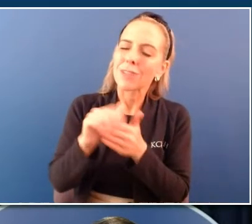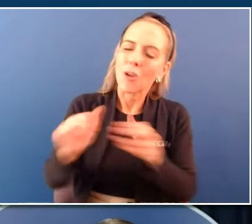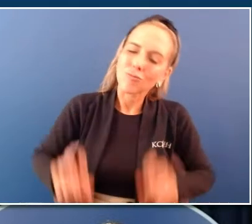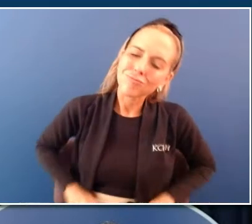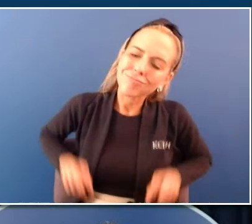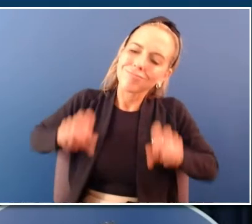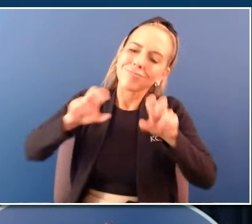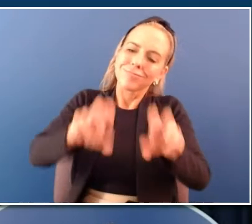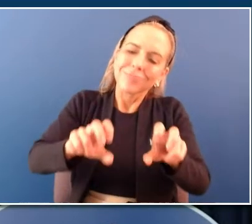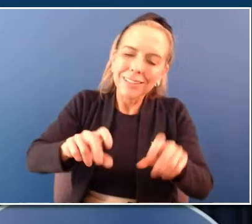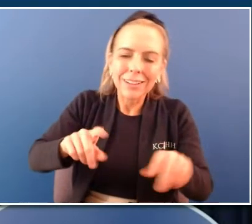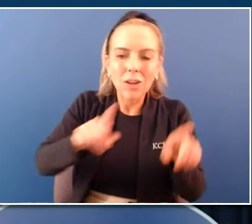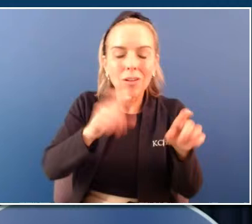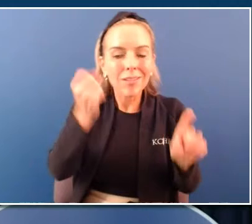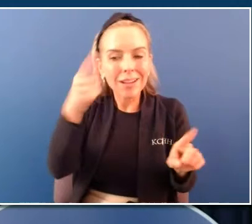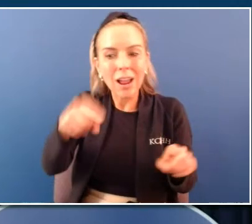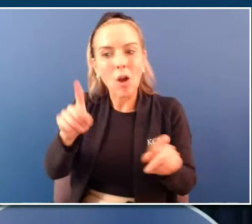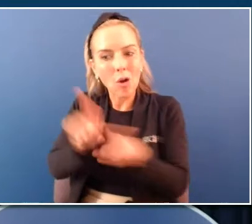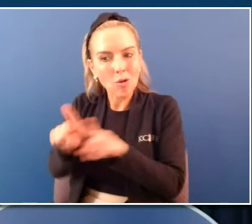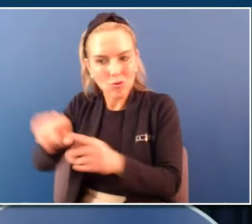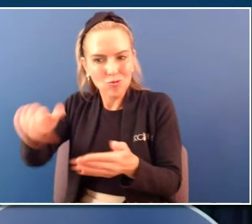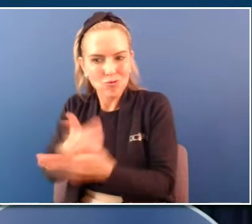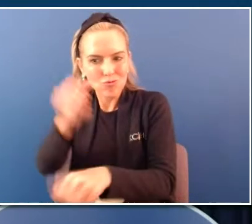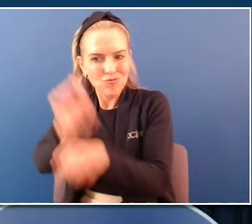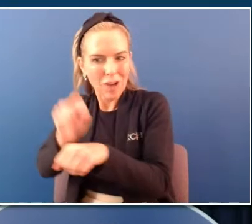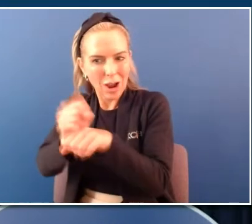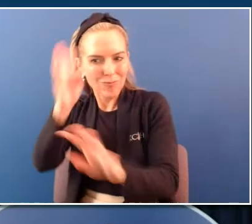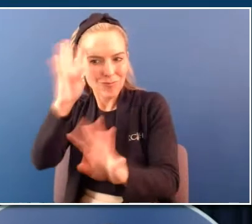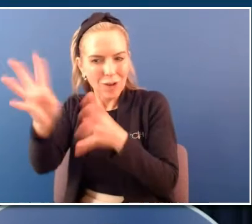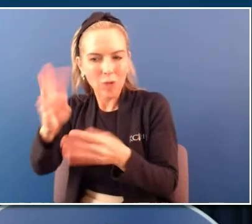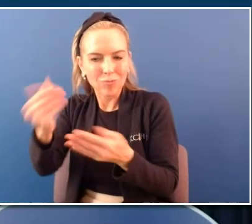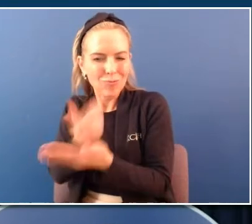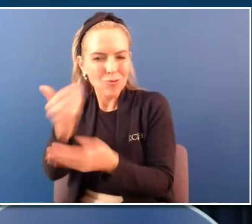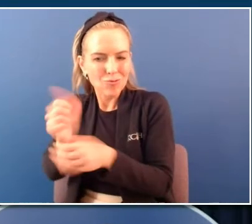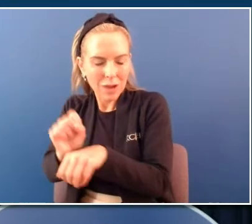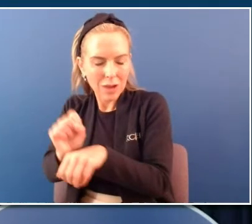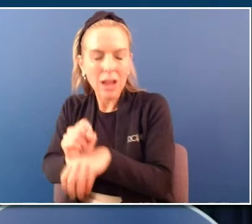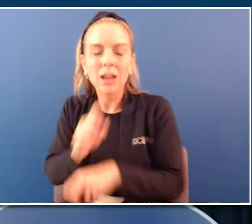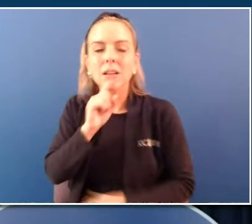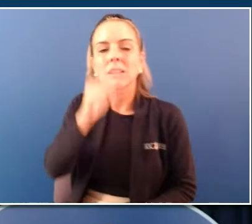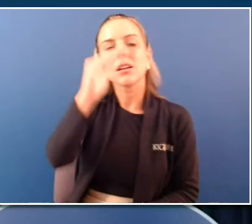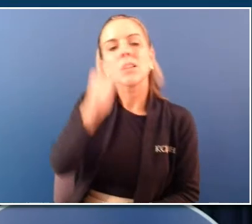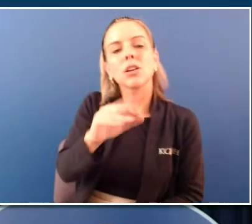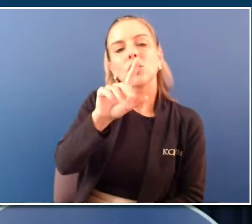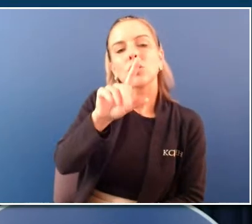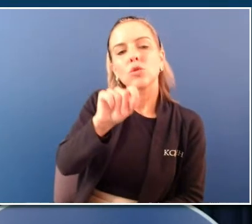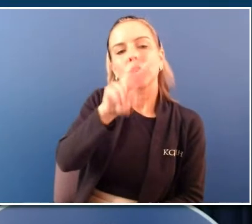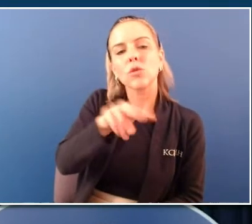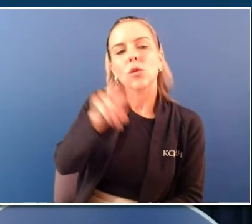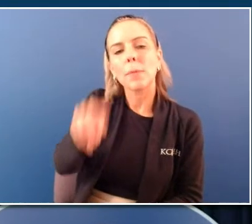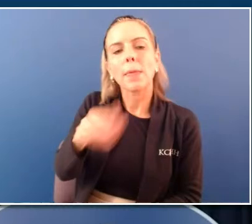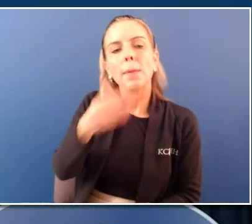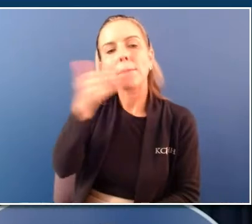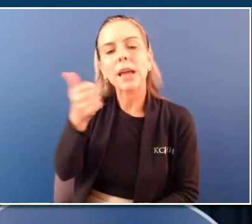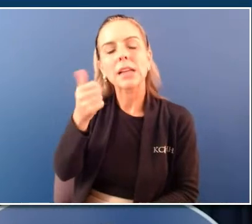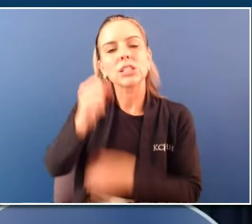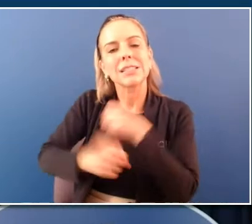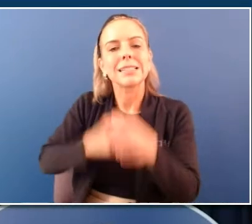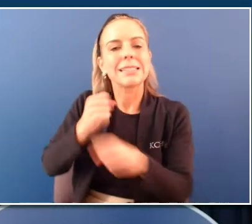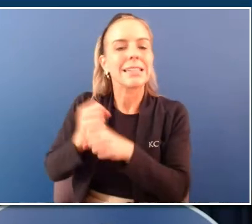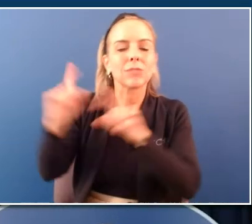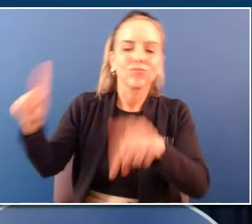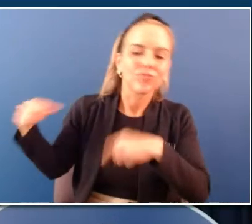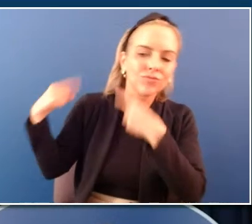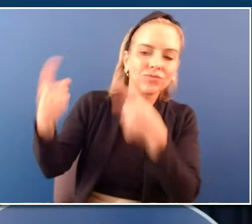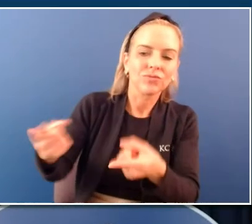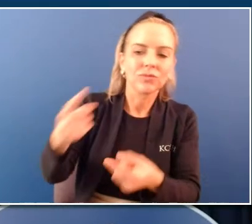jobs that have been created. And in December, we announced that in 2022, Kentucky recorded its best year ever for its